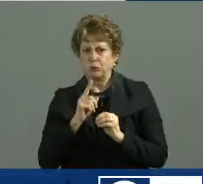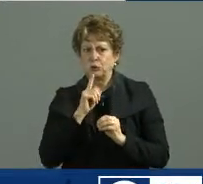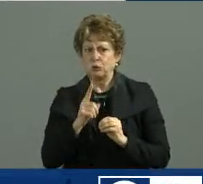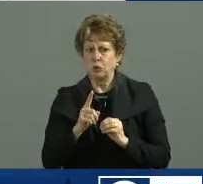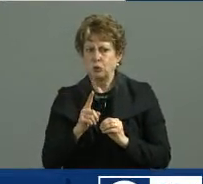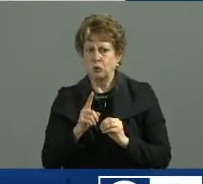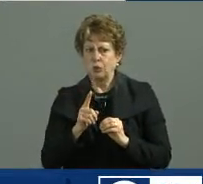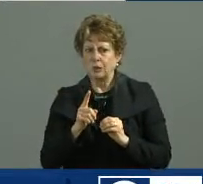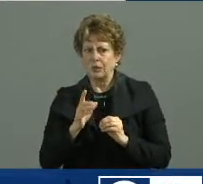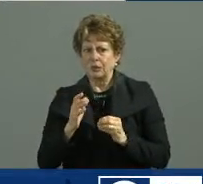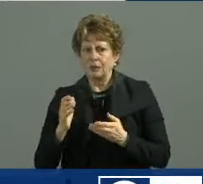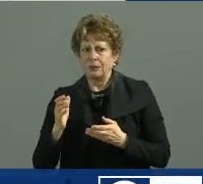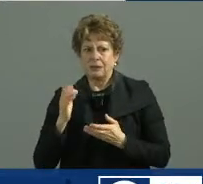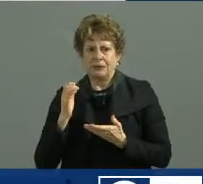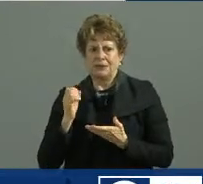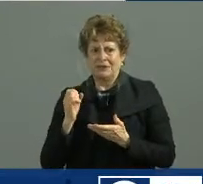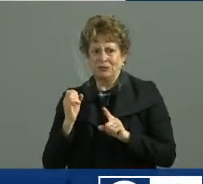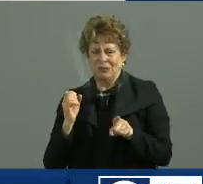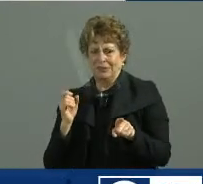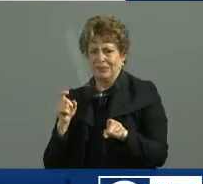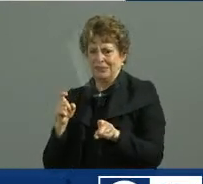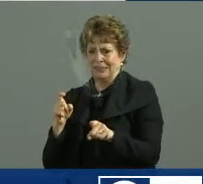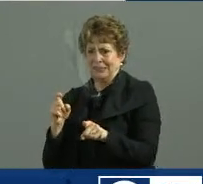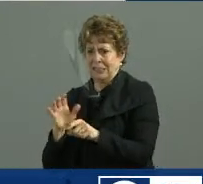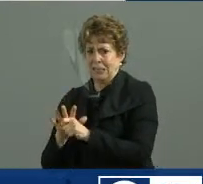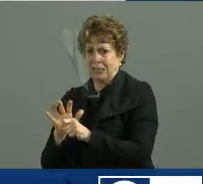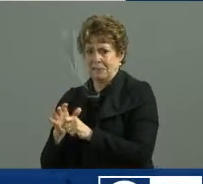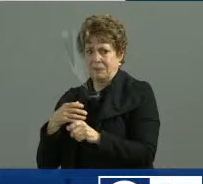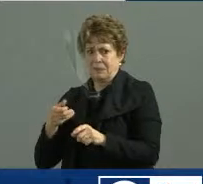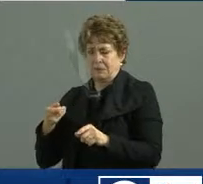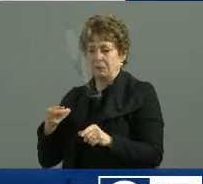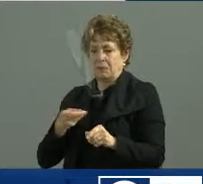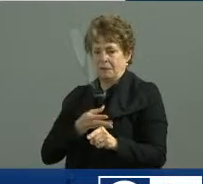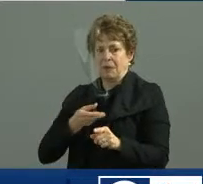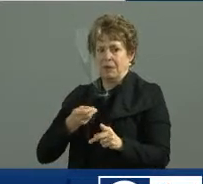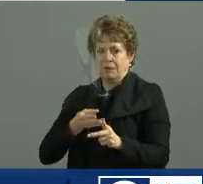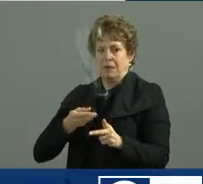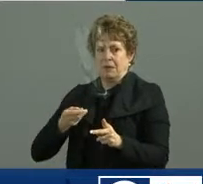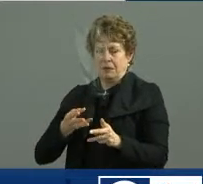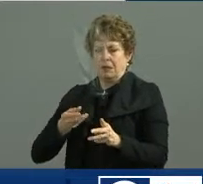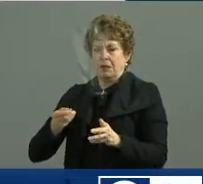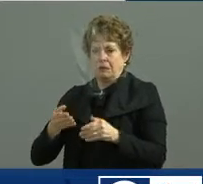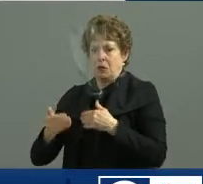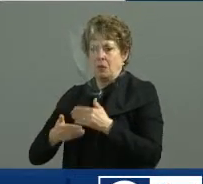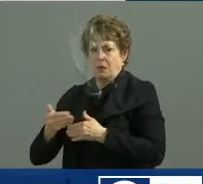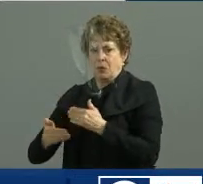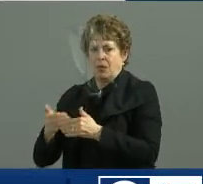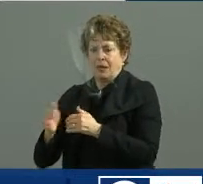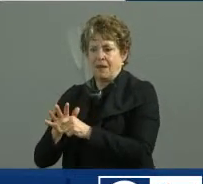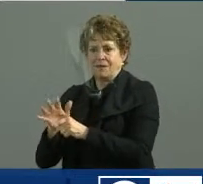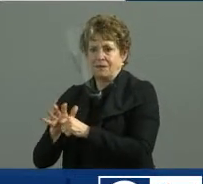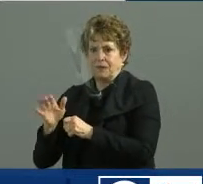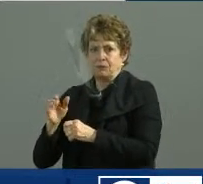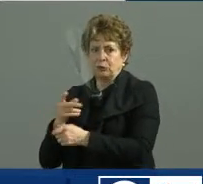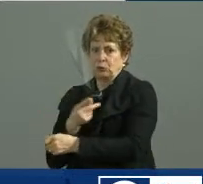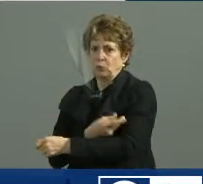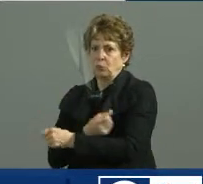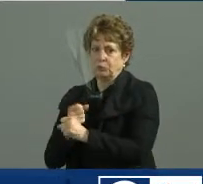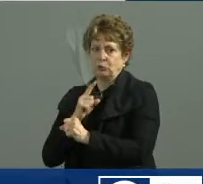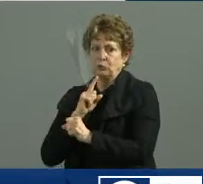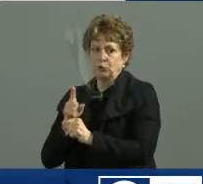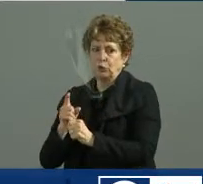to guarantee them that they will have the doses to proceed with the program. So that comes off before the counties